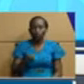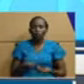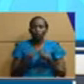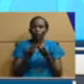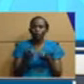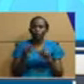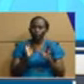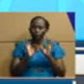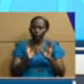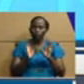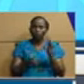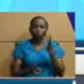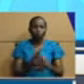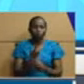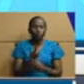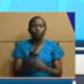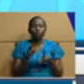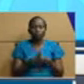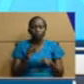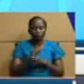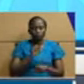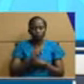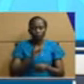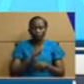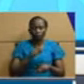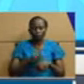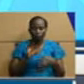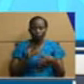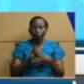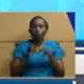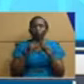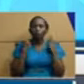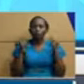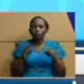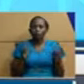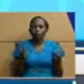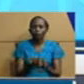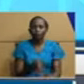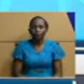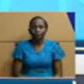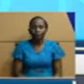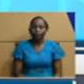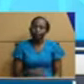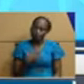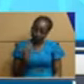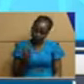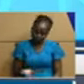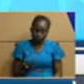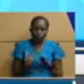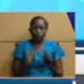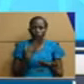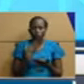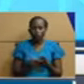this excellent opportunity and doing a good job in terms of hosting this conference. I wish us